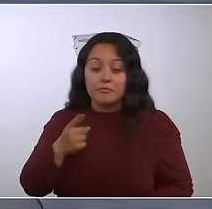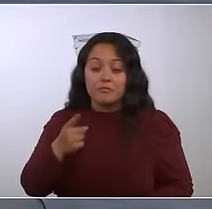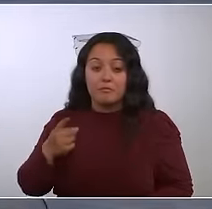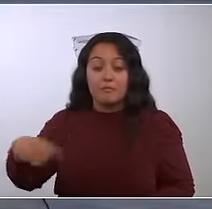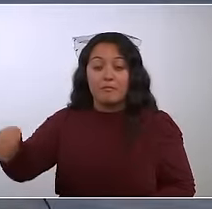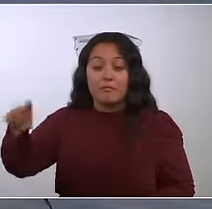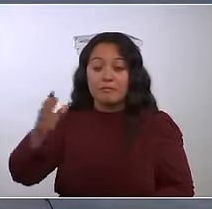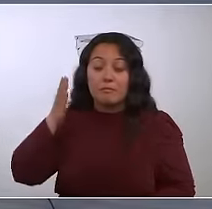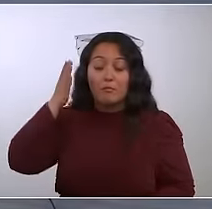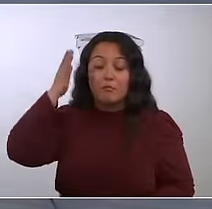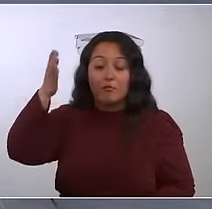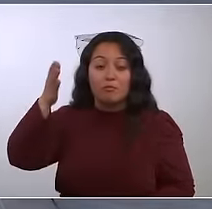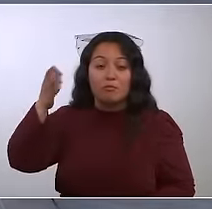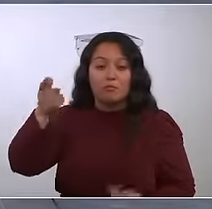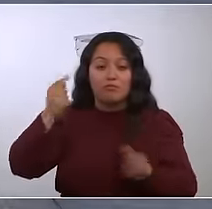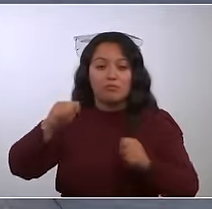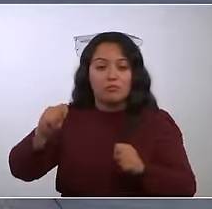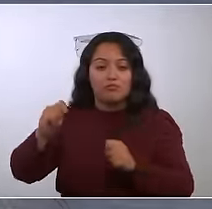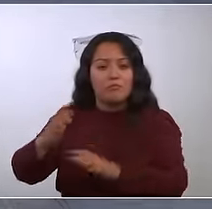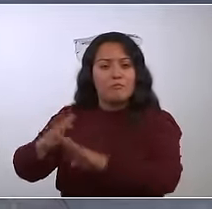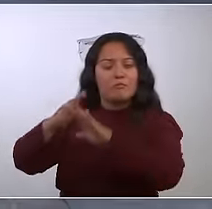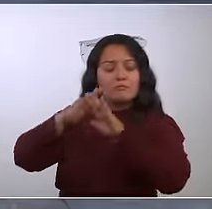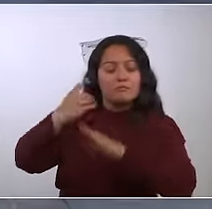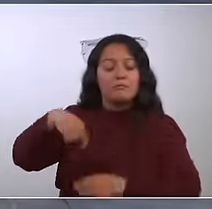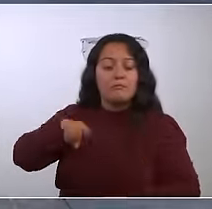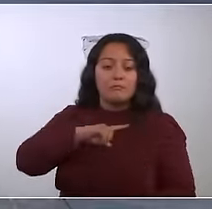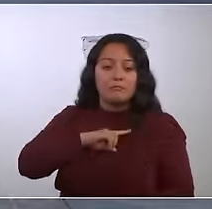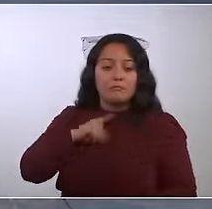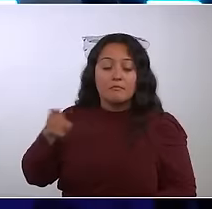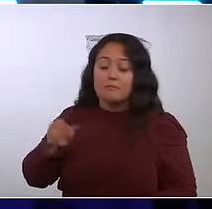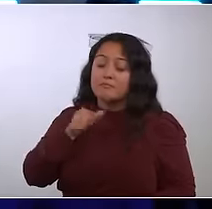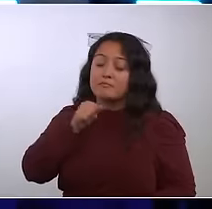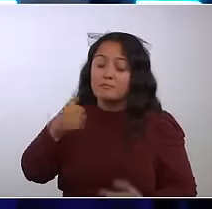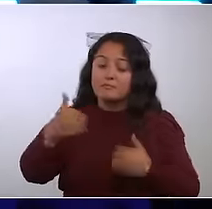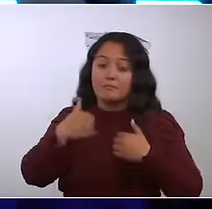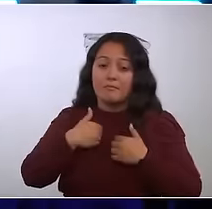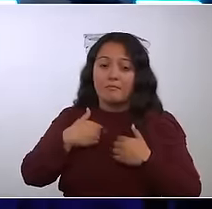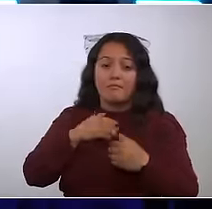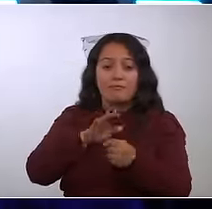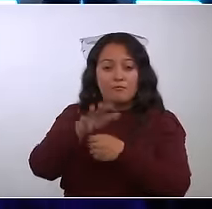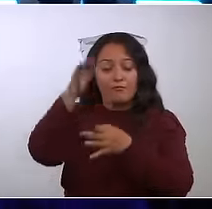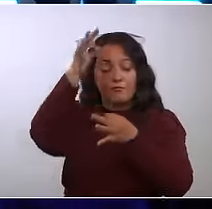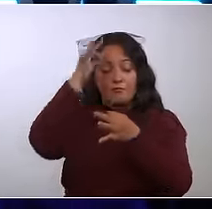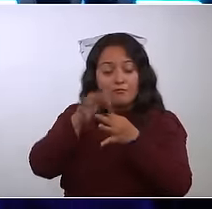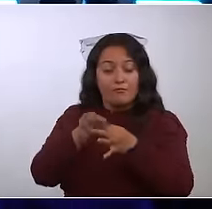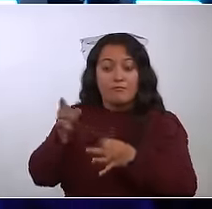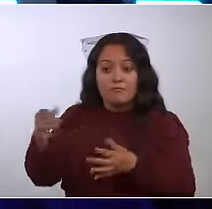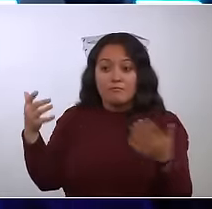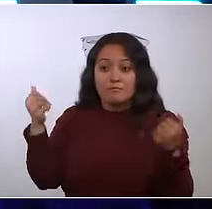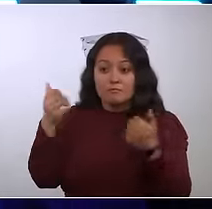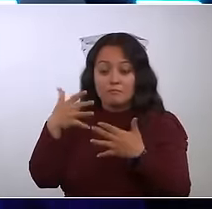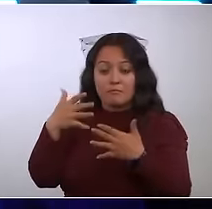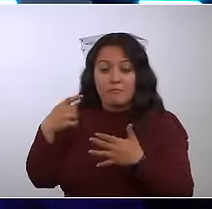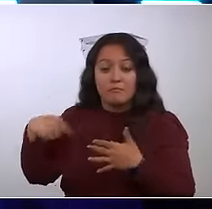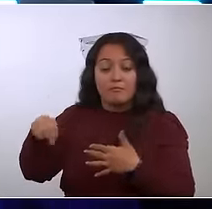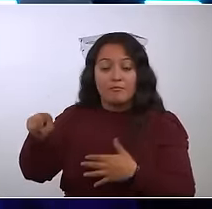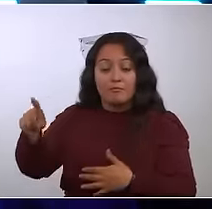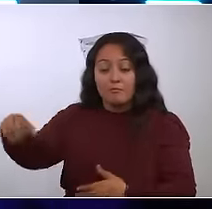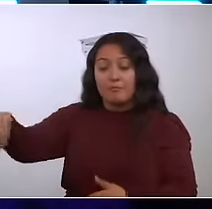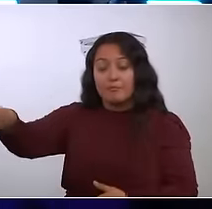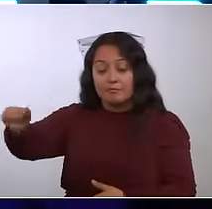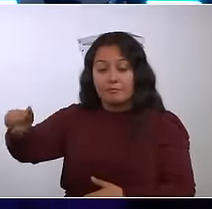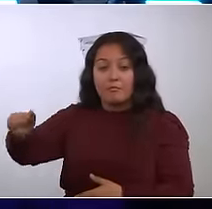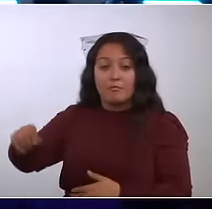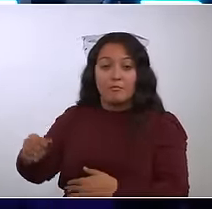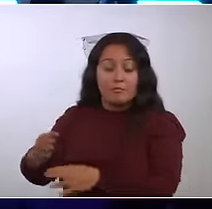Attack us. Nos van a atacar. There was a lack of faith. Había un falta de fe. They're going to attack us. Nos van a atacar. But that's where the